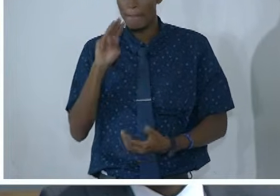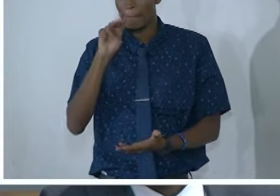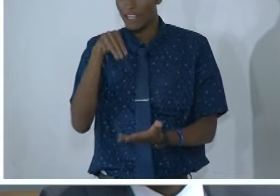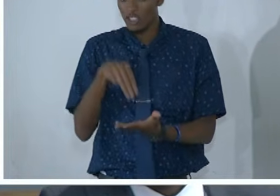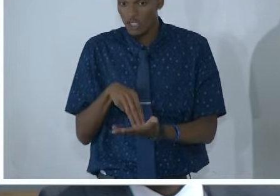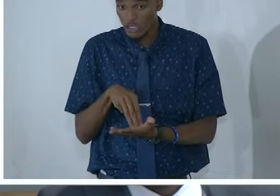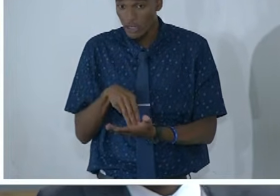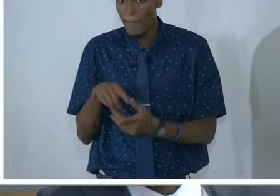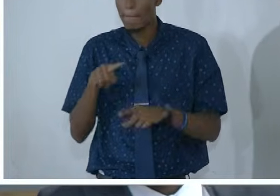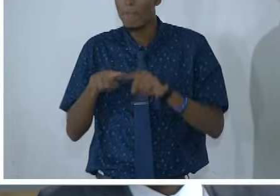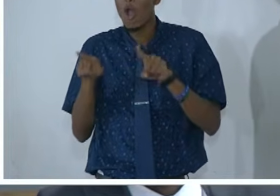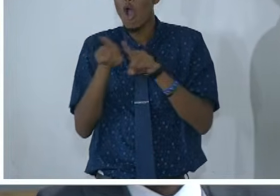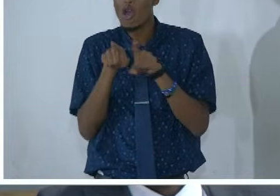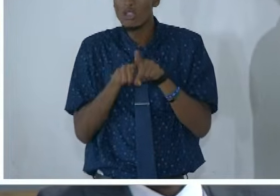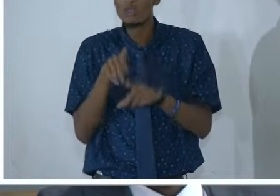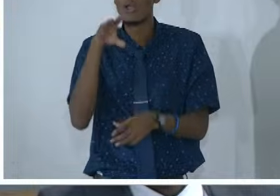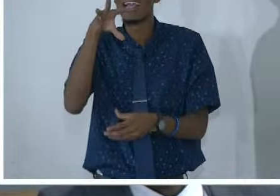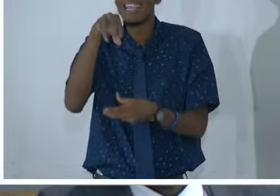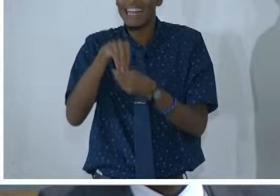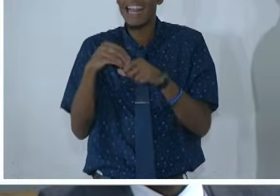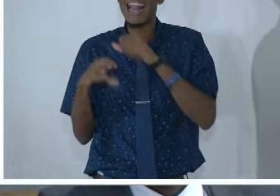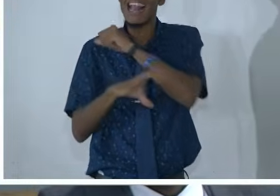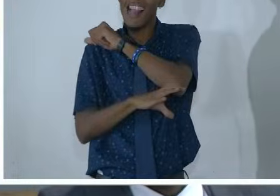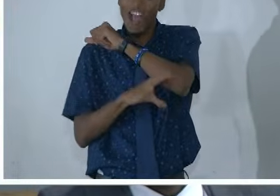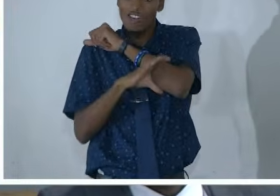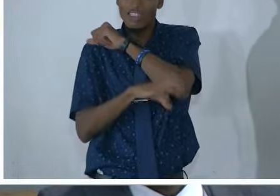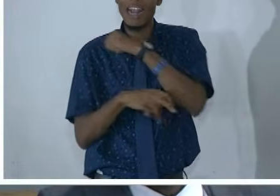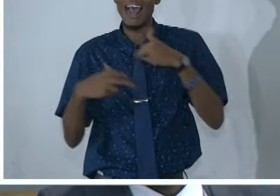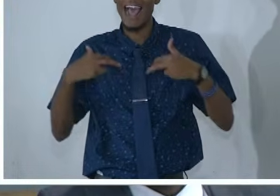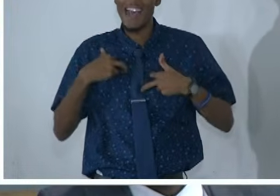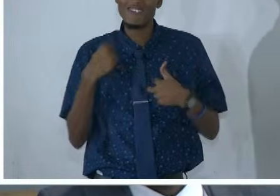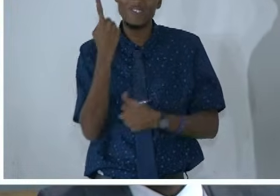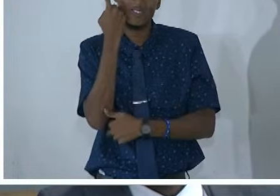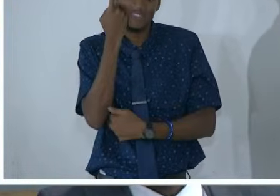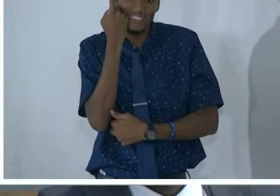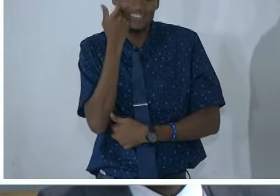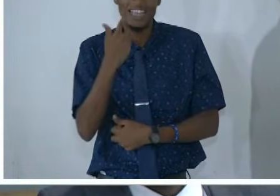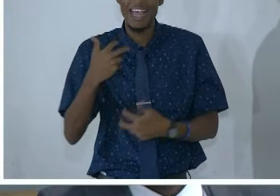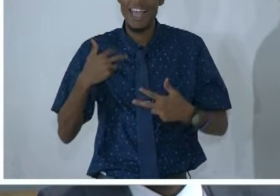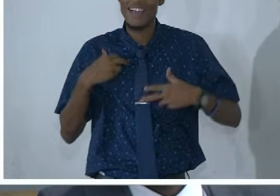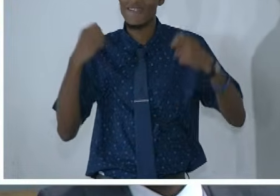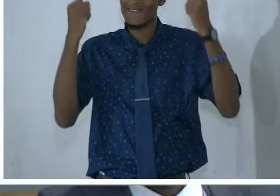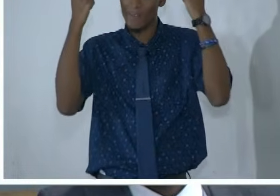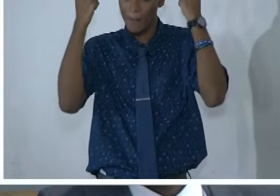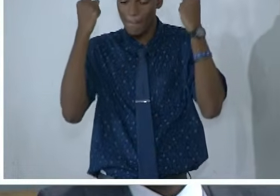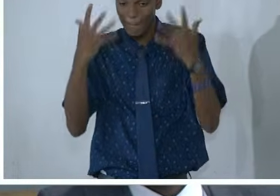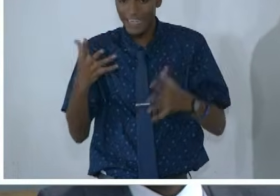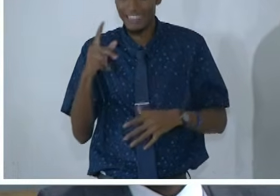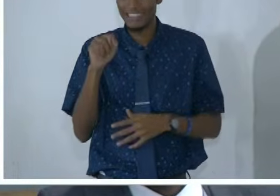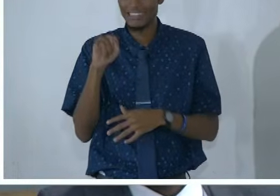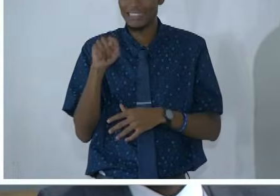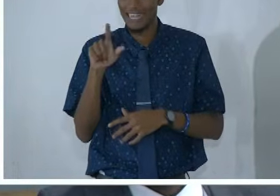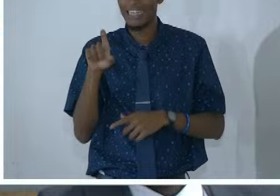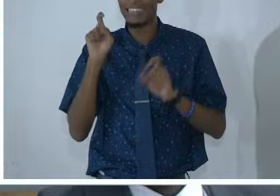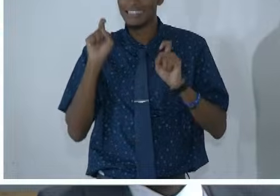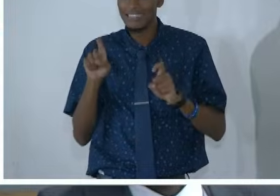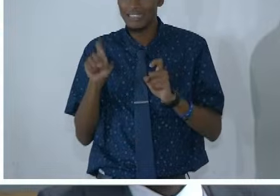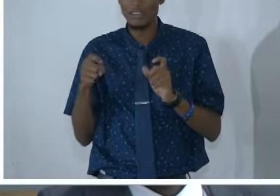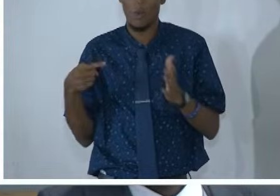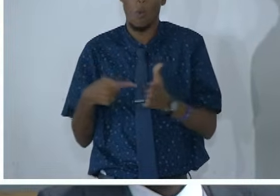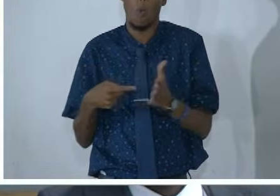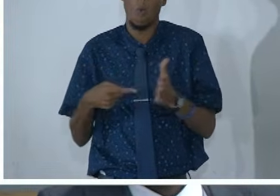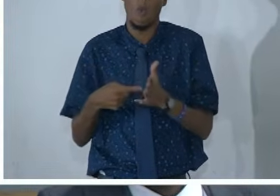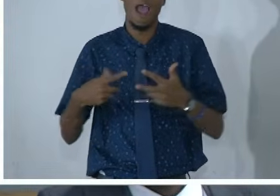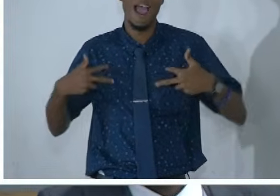Manchester, but also in Clarendon, that have been resettled and have thousands of outstanding titles on top of these outstanding